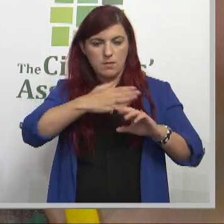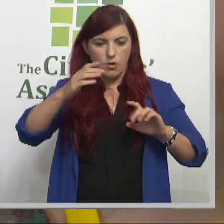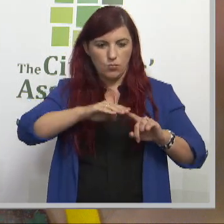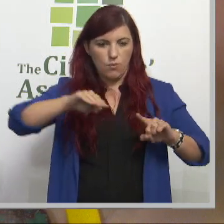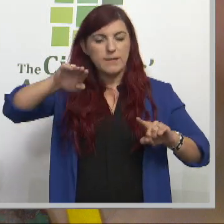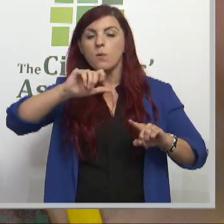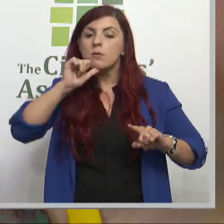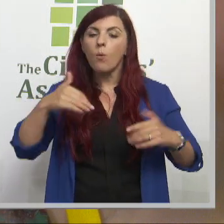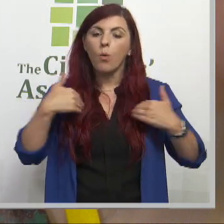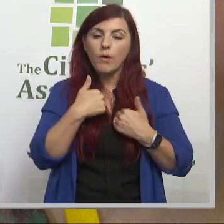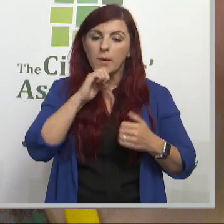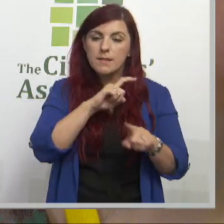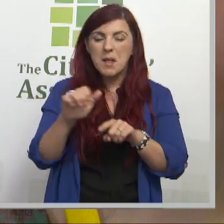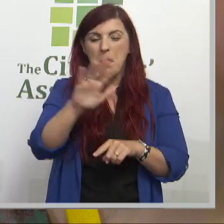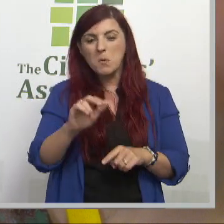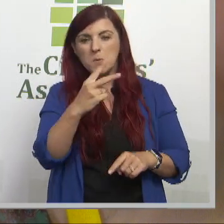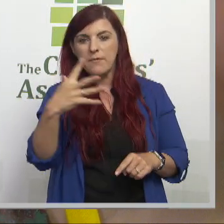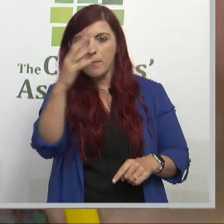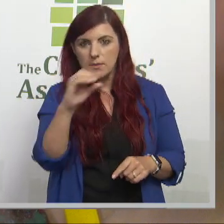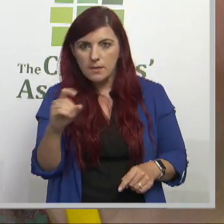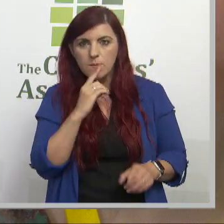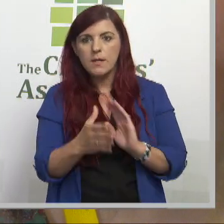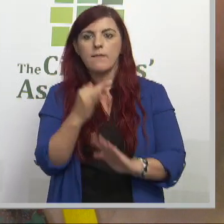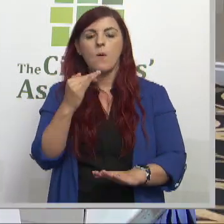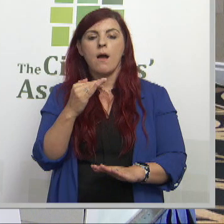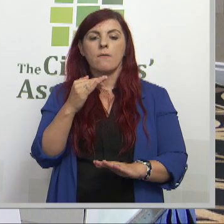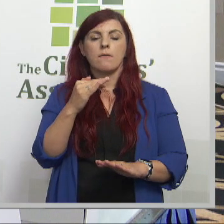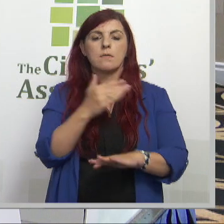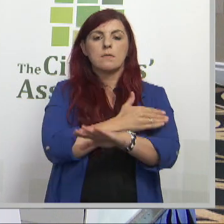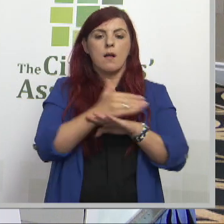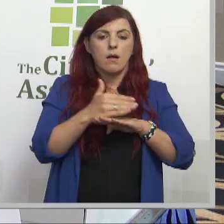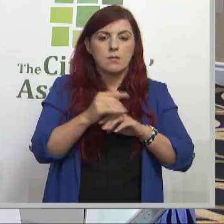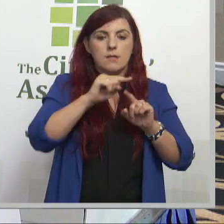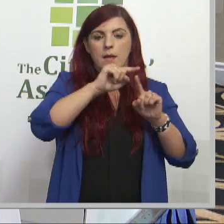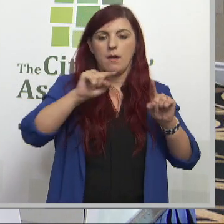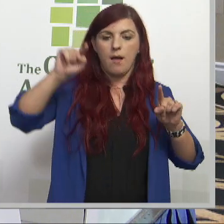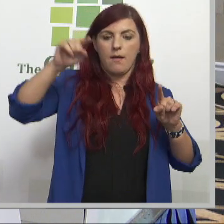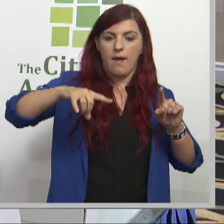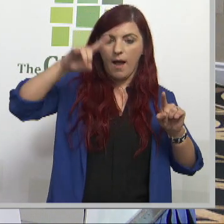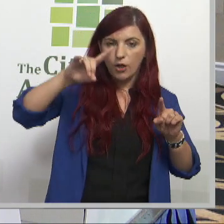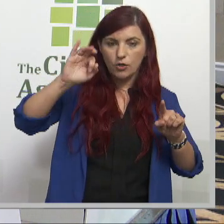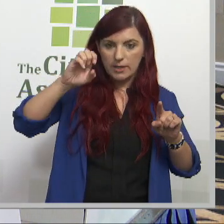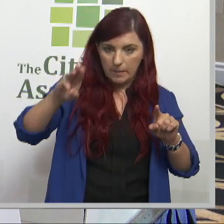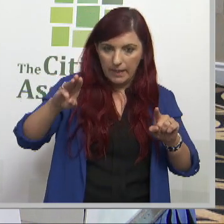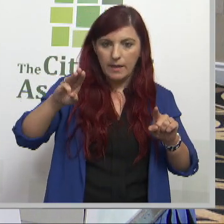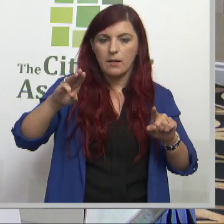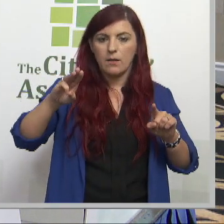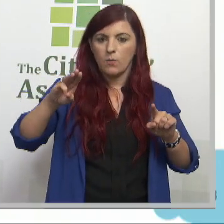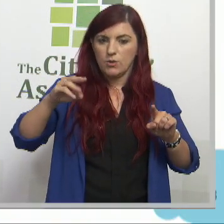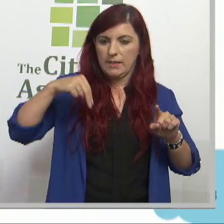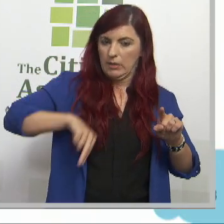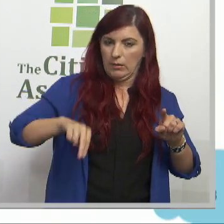25 percentage points. Now, if you start with a much higher debt ratio, 100% of national income, which is closer to where we are